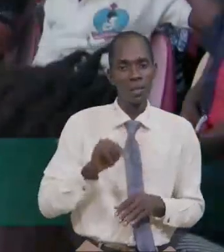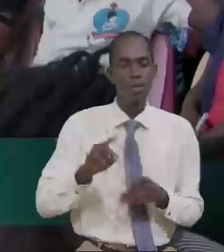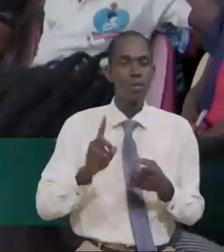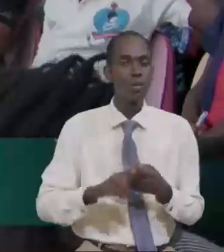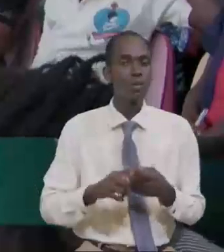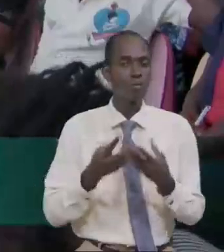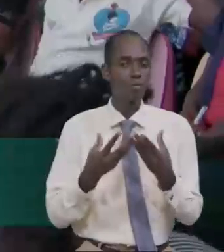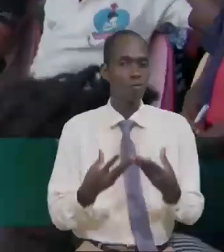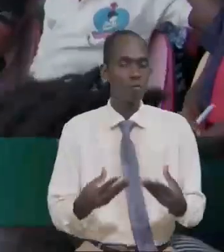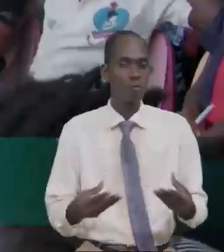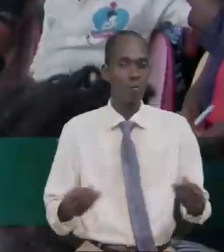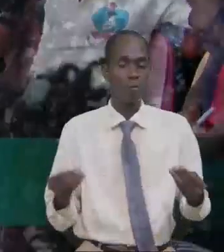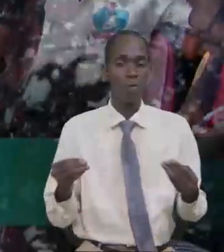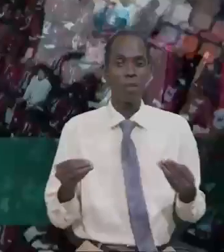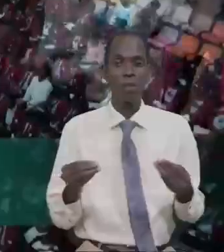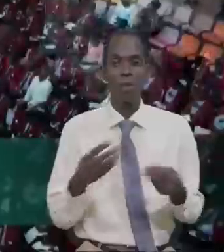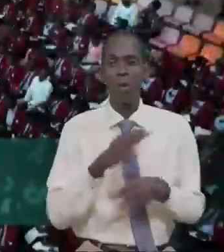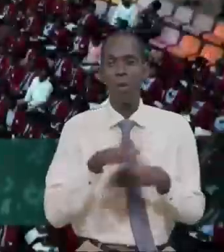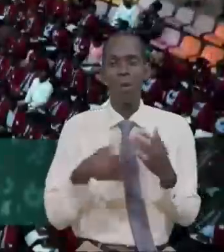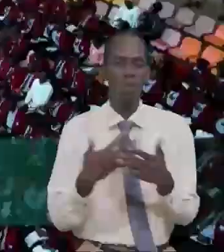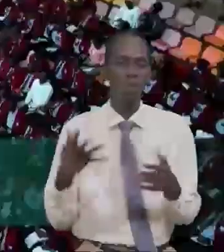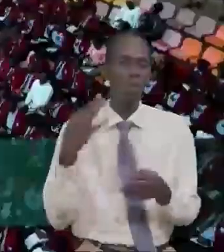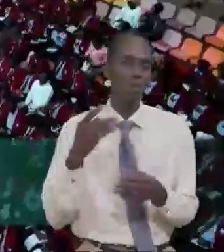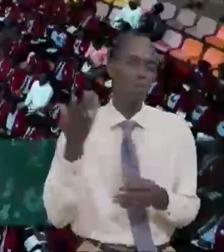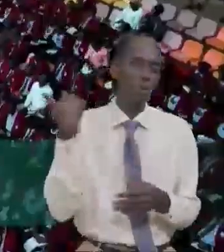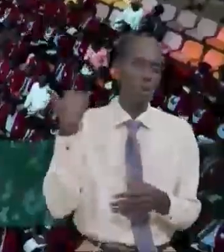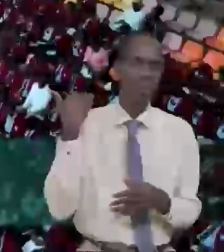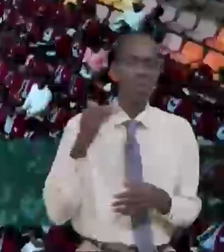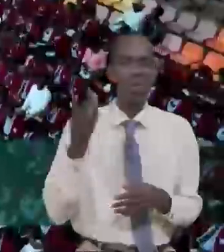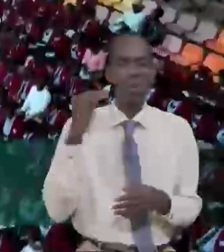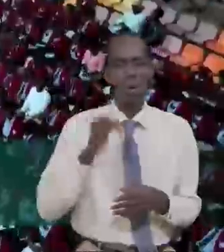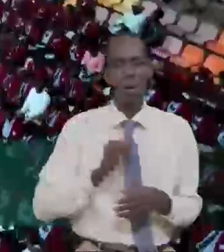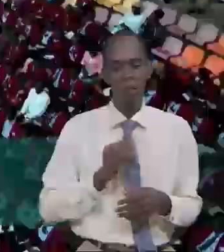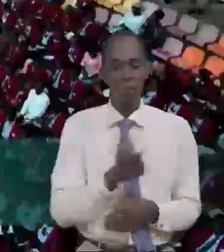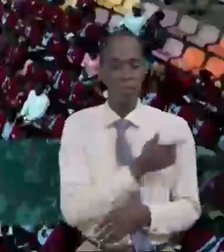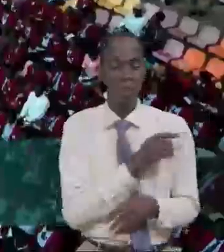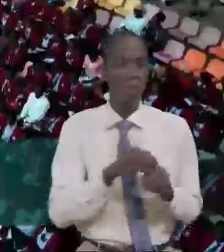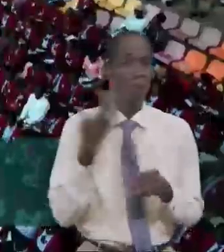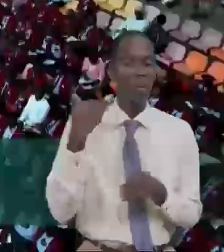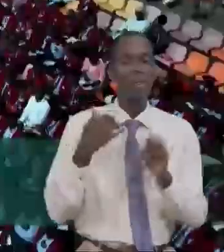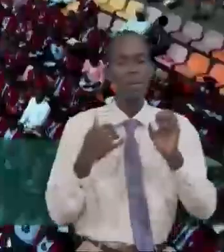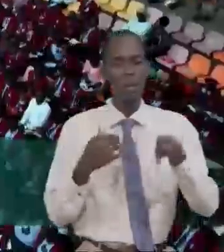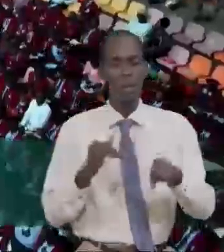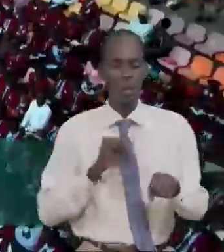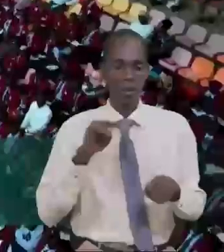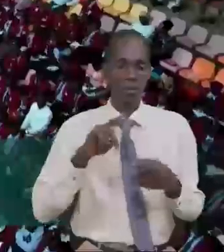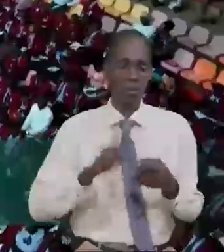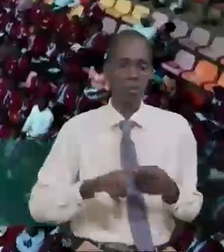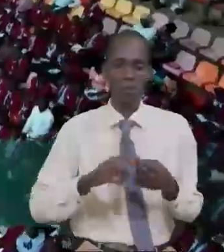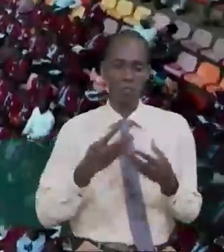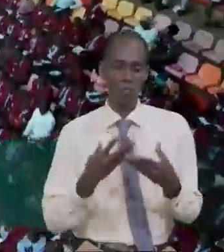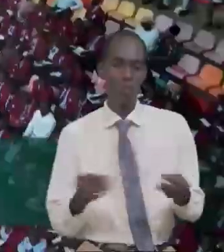mended that. Was I distracted in the past? Yes, I had to mend that. Was I